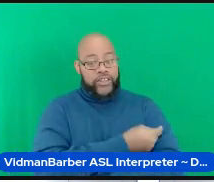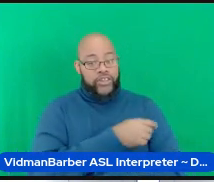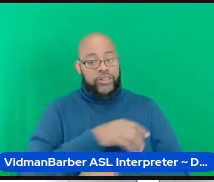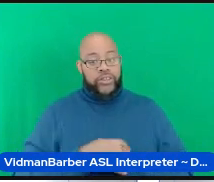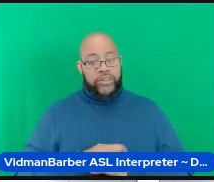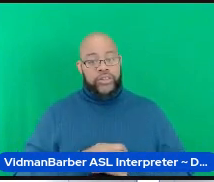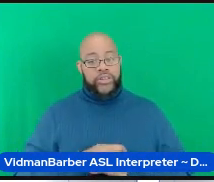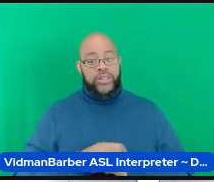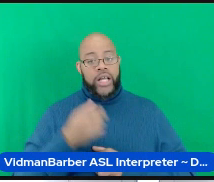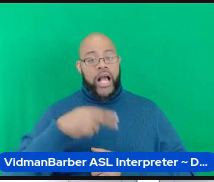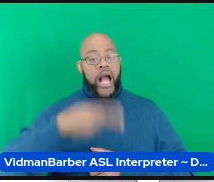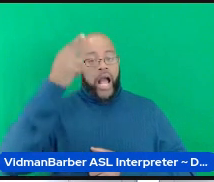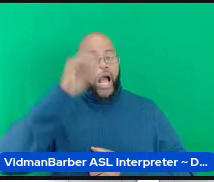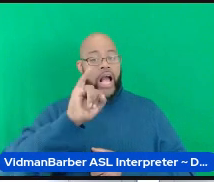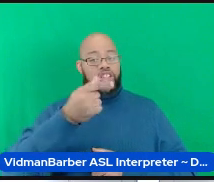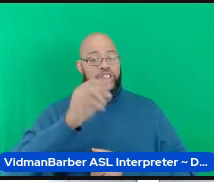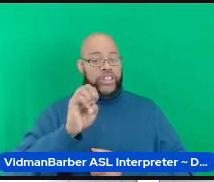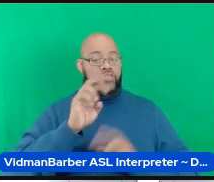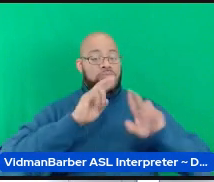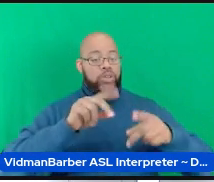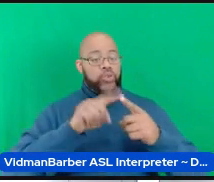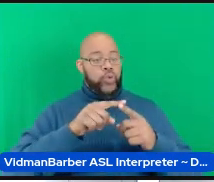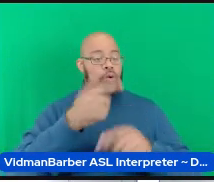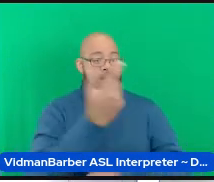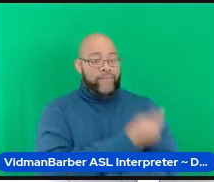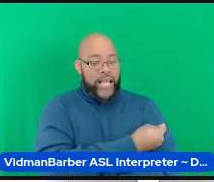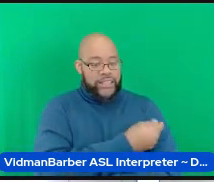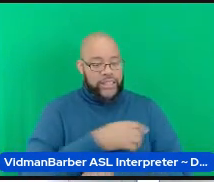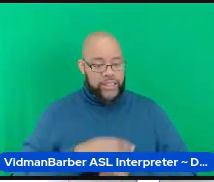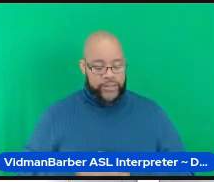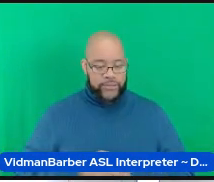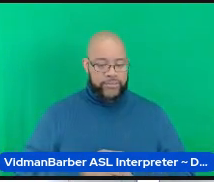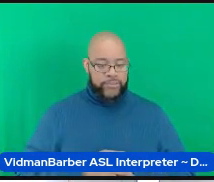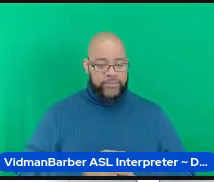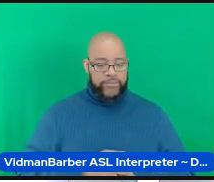elicited high IgE responses to the vaccine.